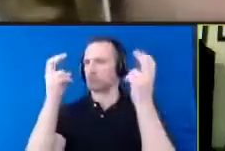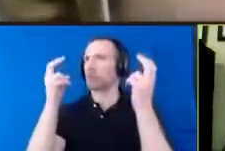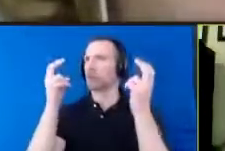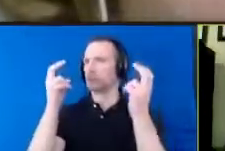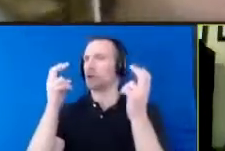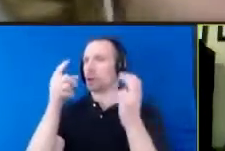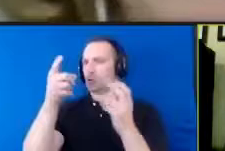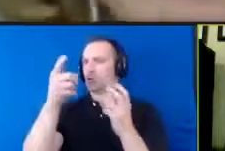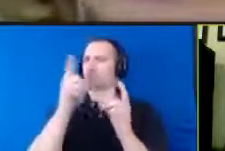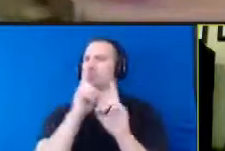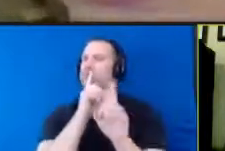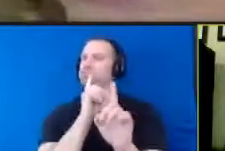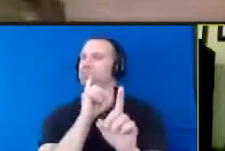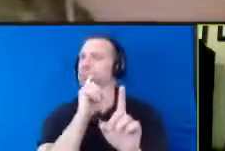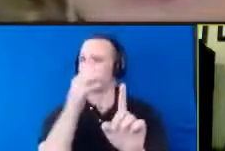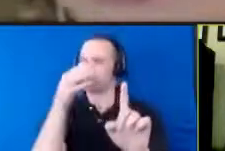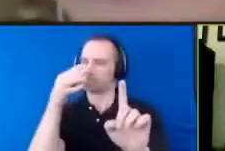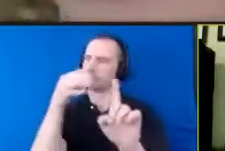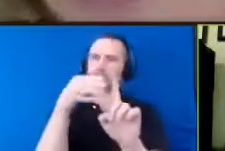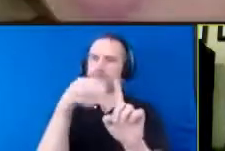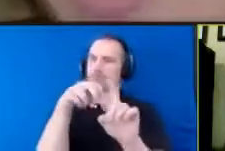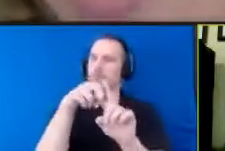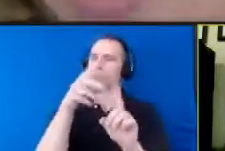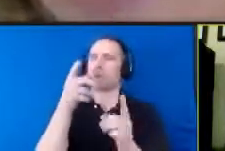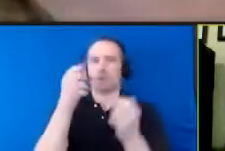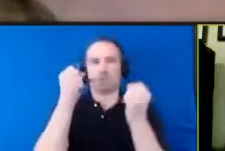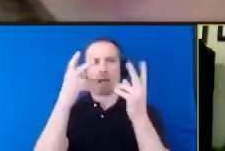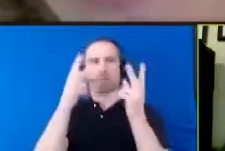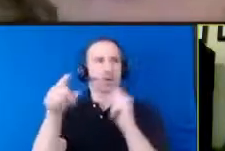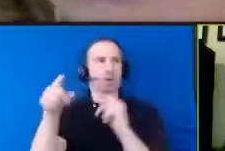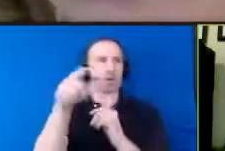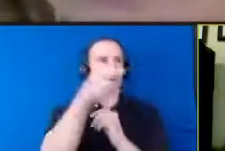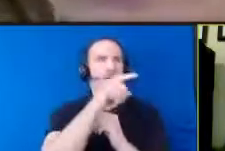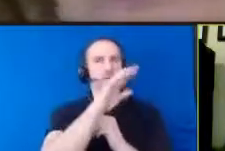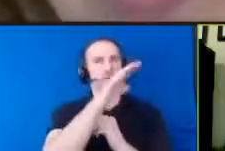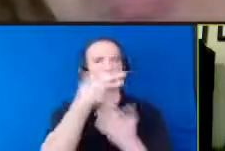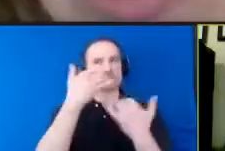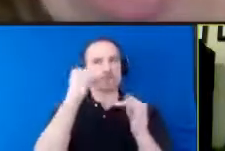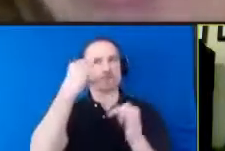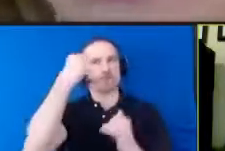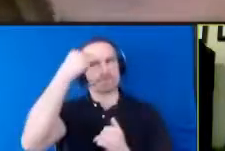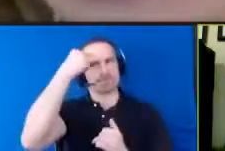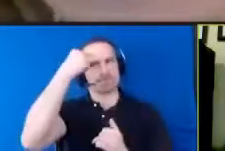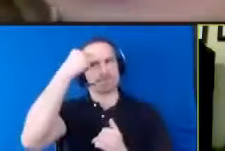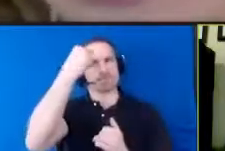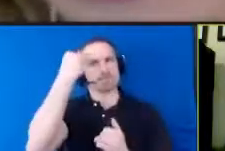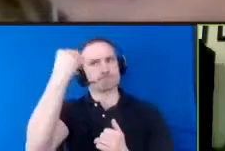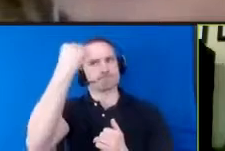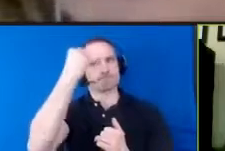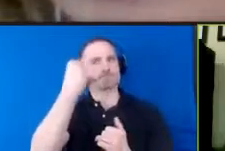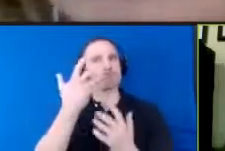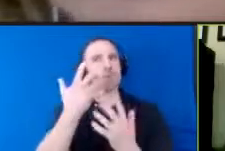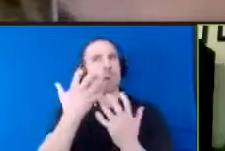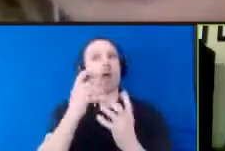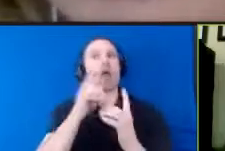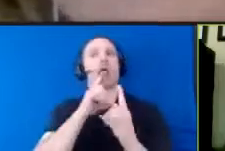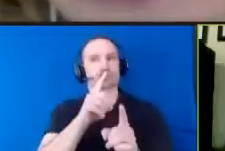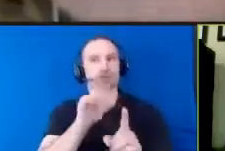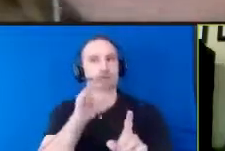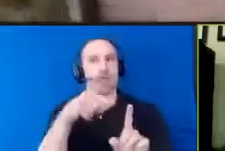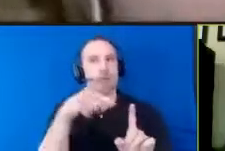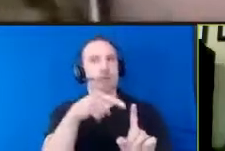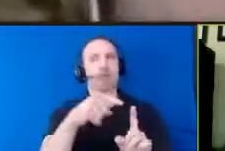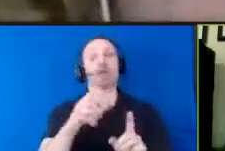the folks that our organization serves mind. So the first question is, do people get a choice to